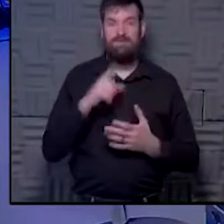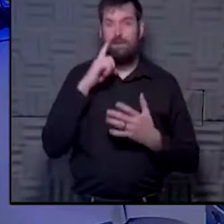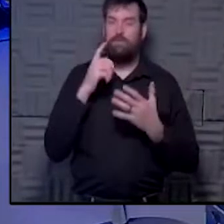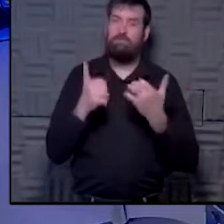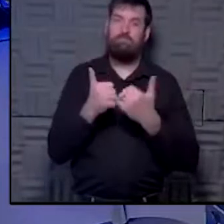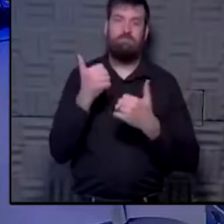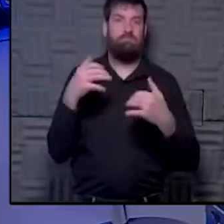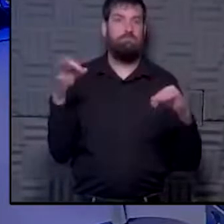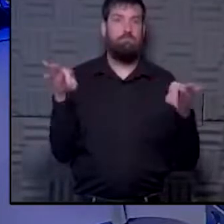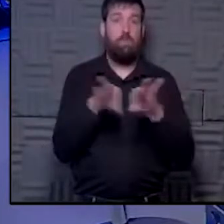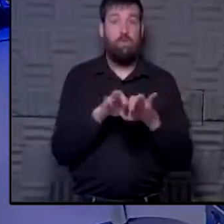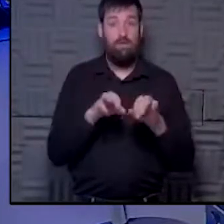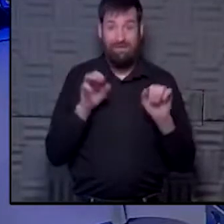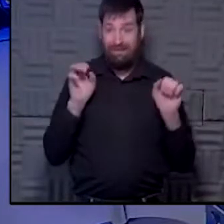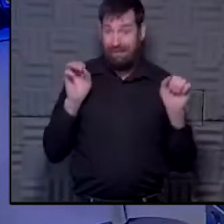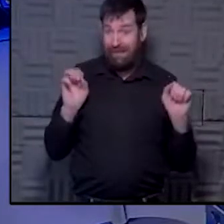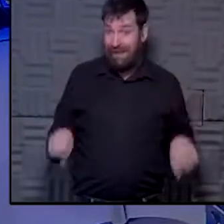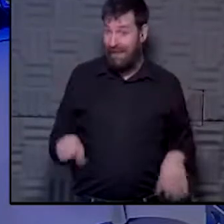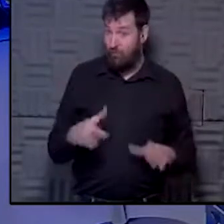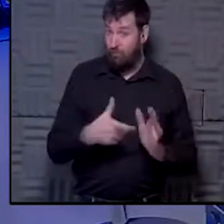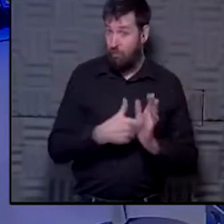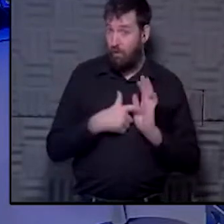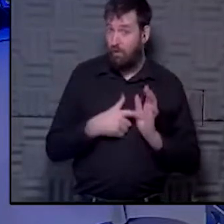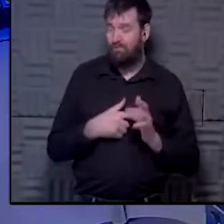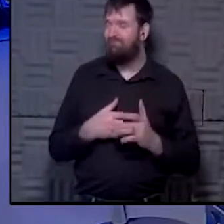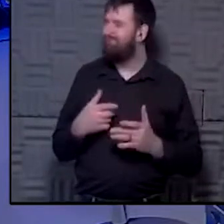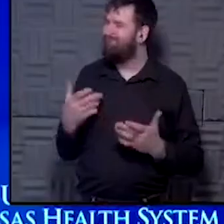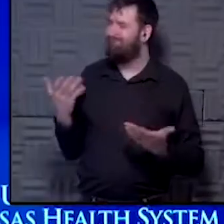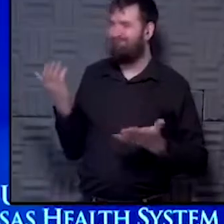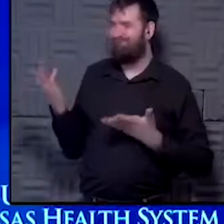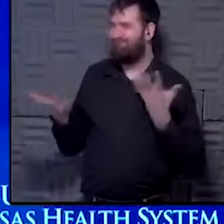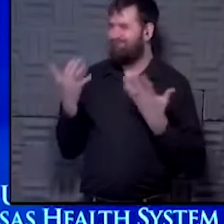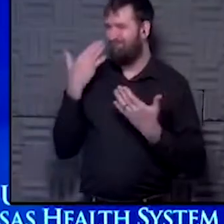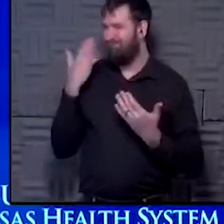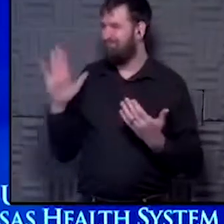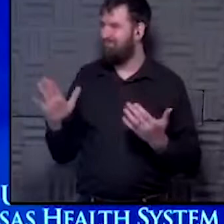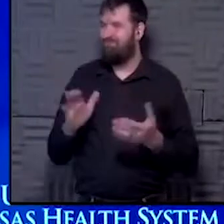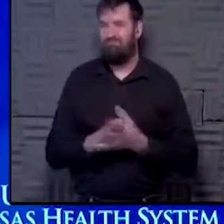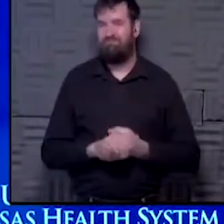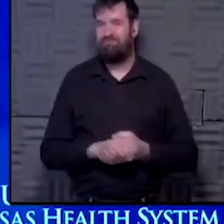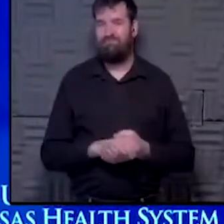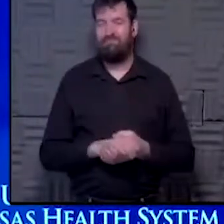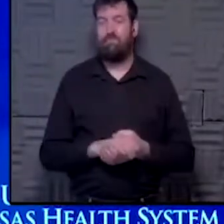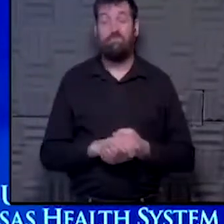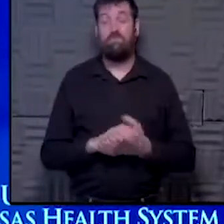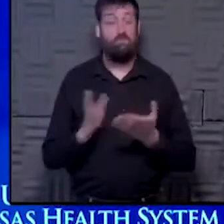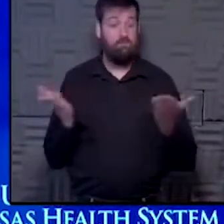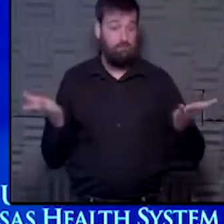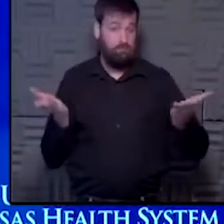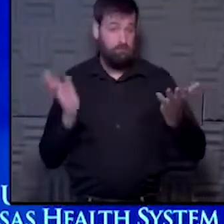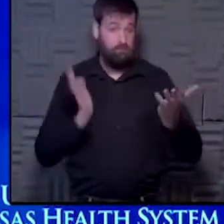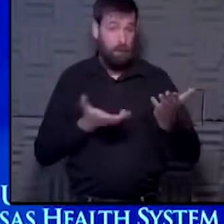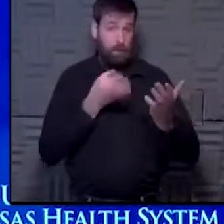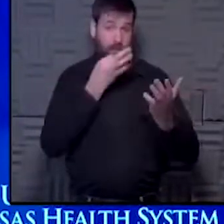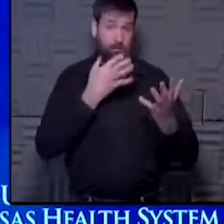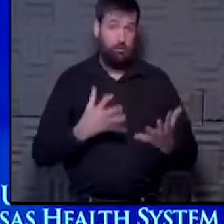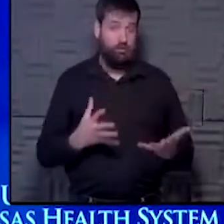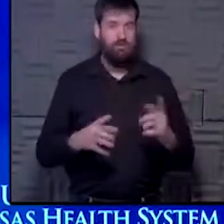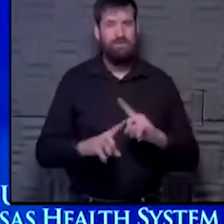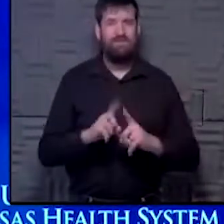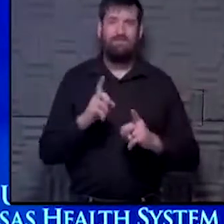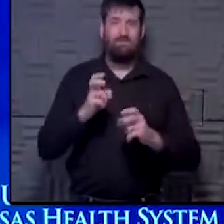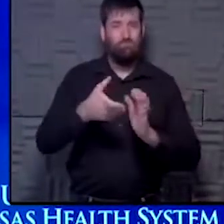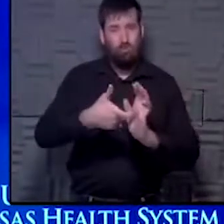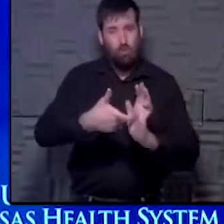Will they be able to require it? yeah, I don't know. You know, again, I'll turn to our experts here, but I think it's hard to